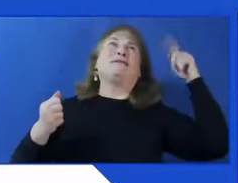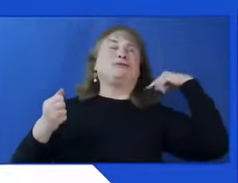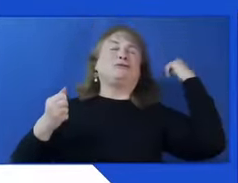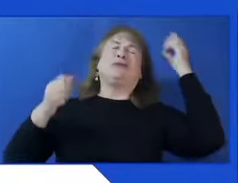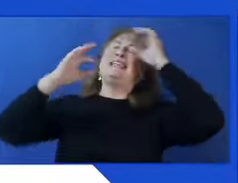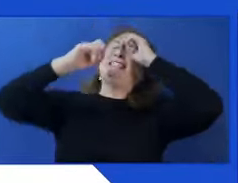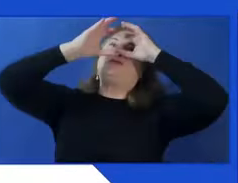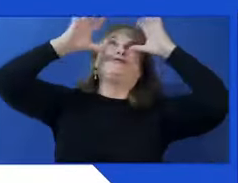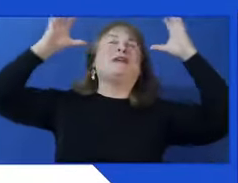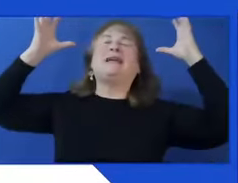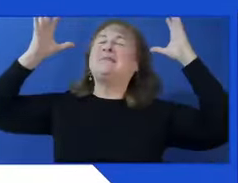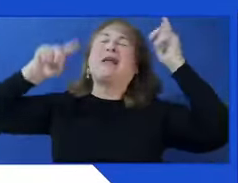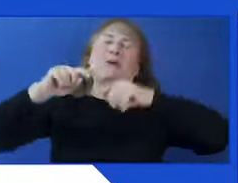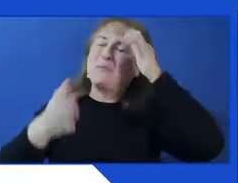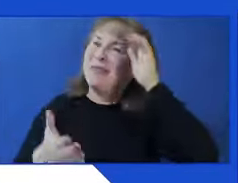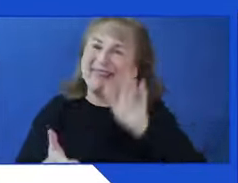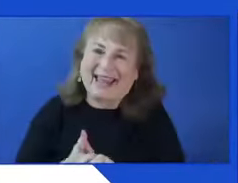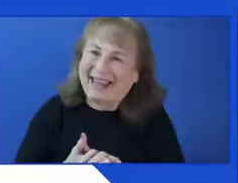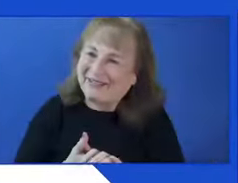dreams.